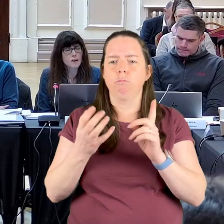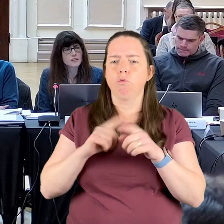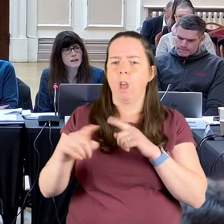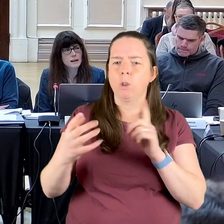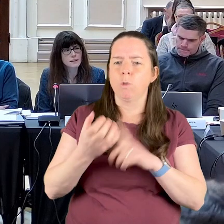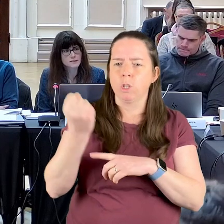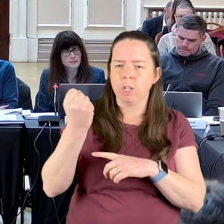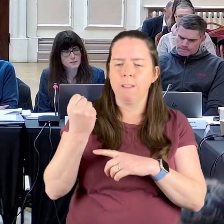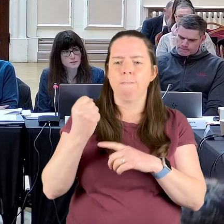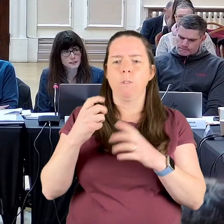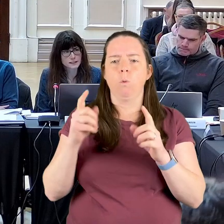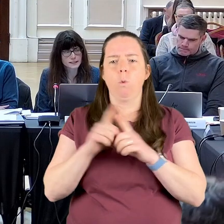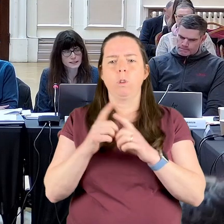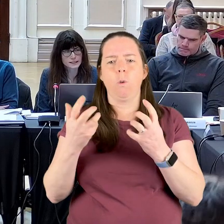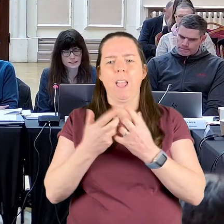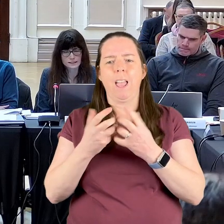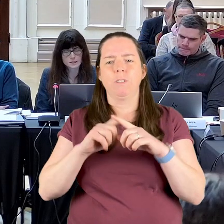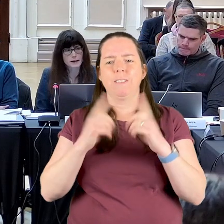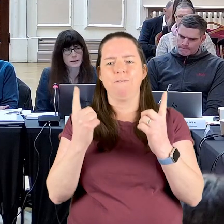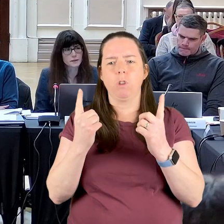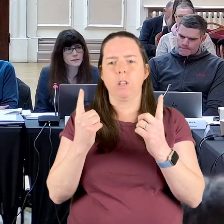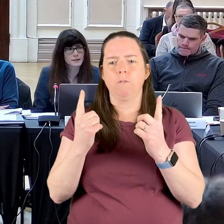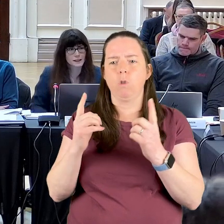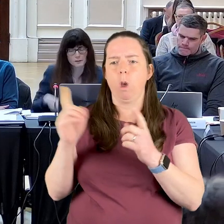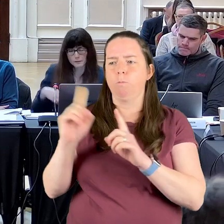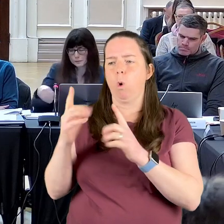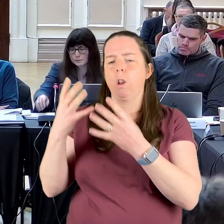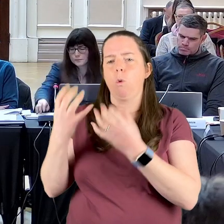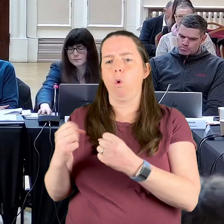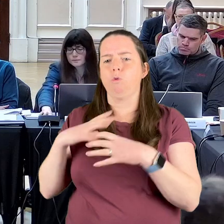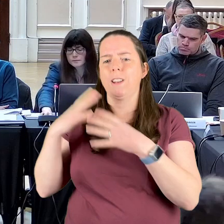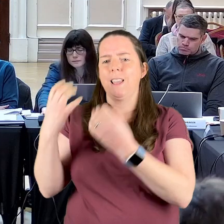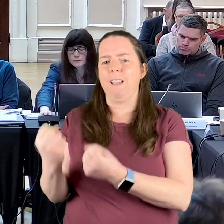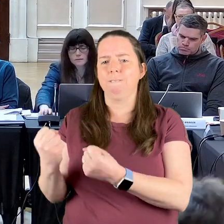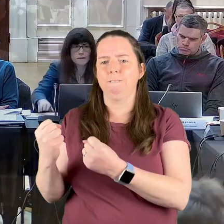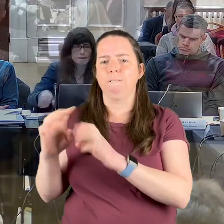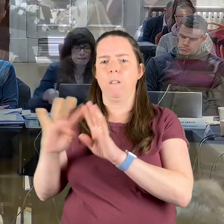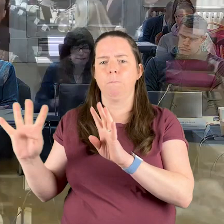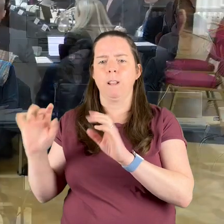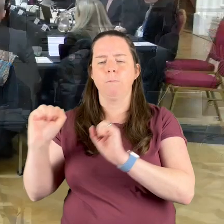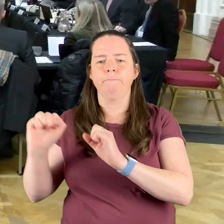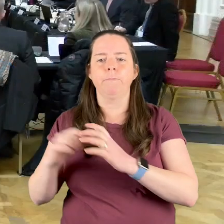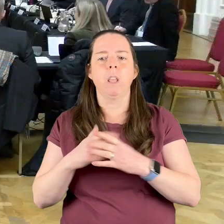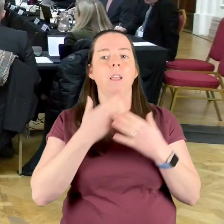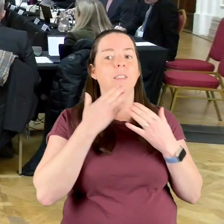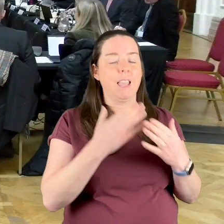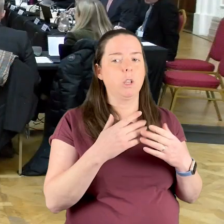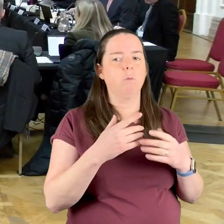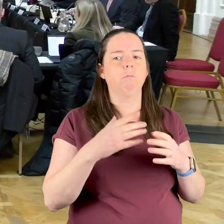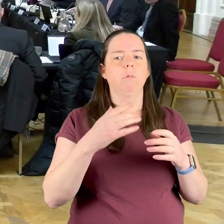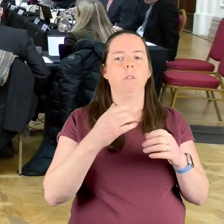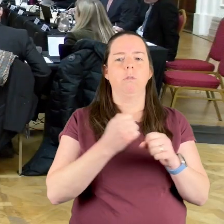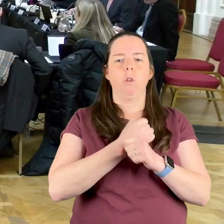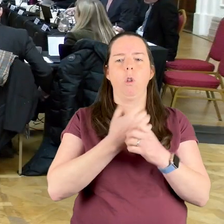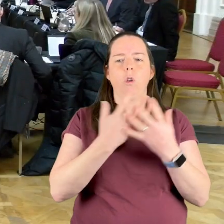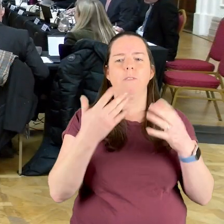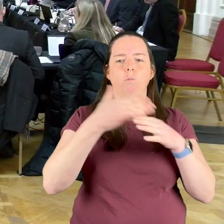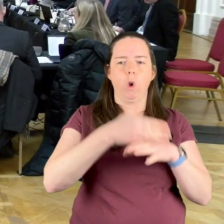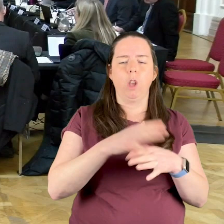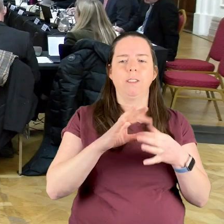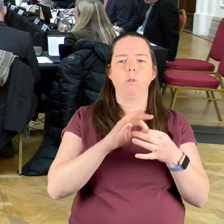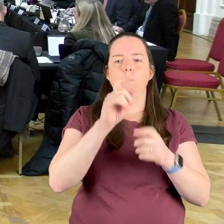and also how it differs from the existing citizens panel. Thank you. Thank you. So we've done a lot of work around